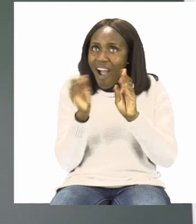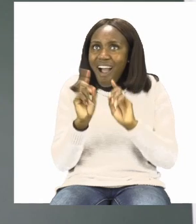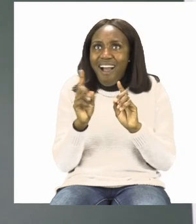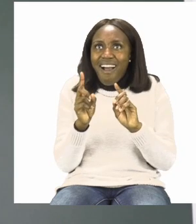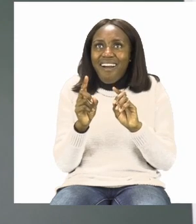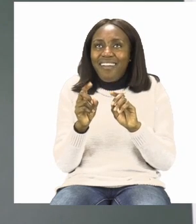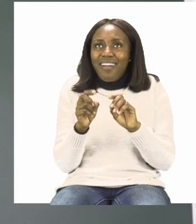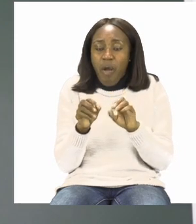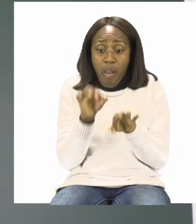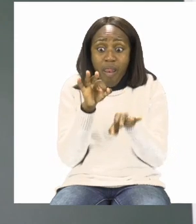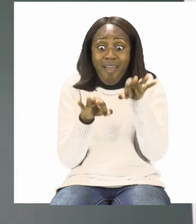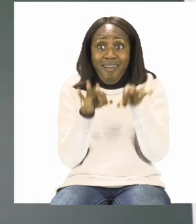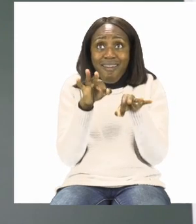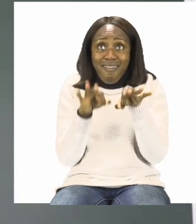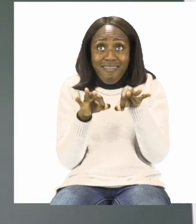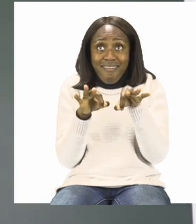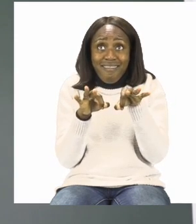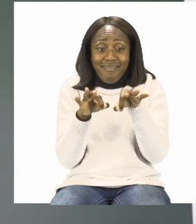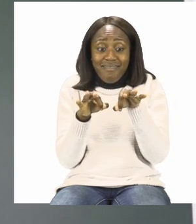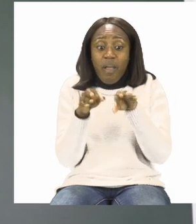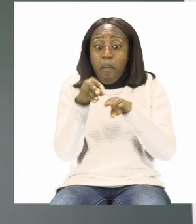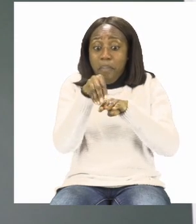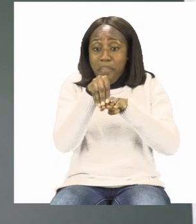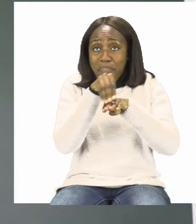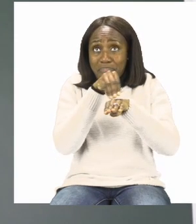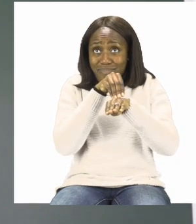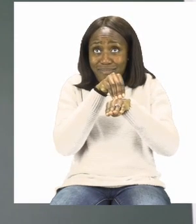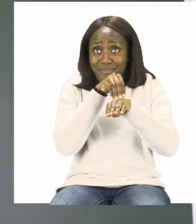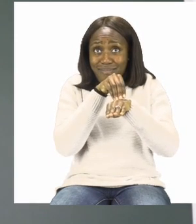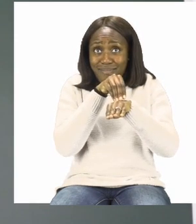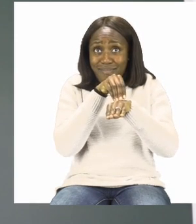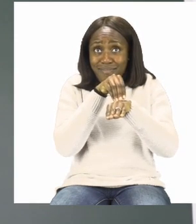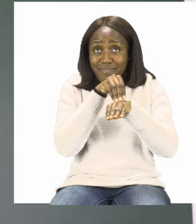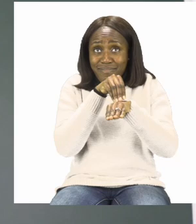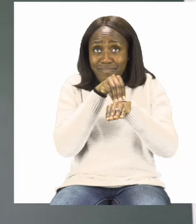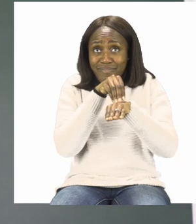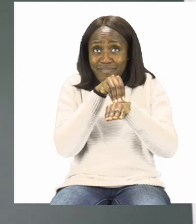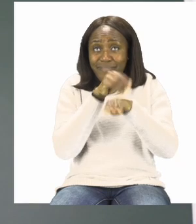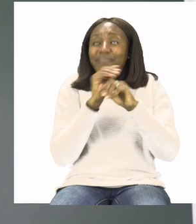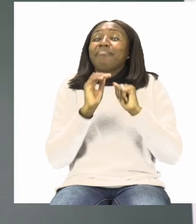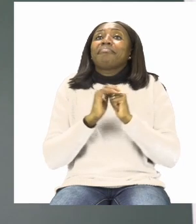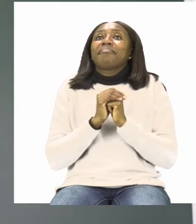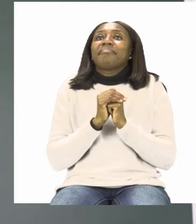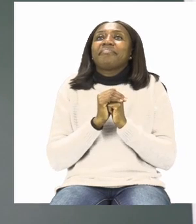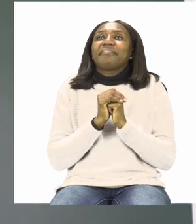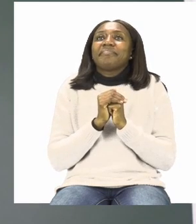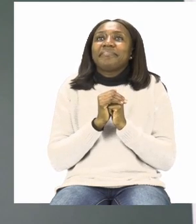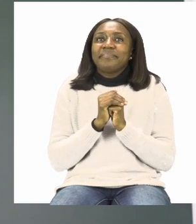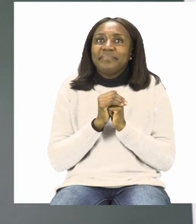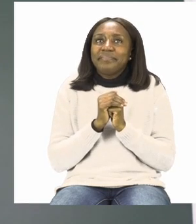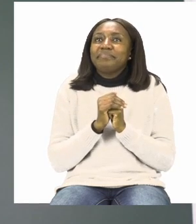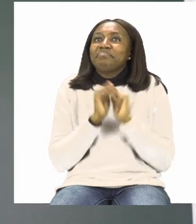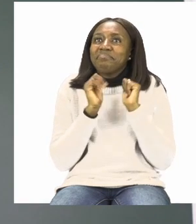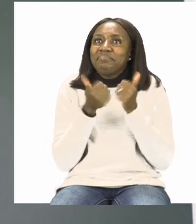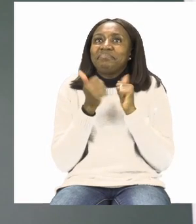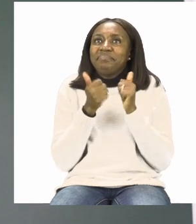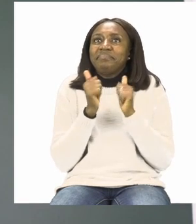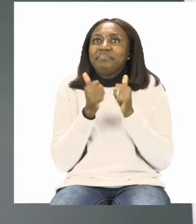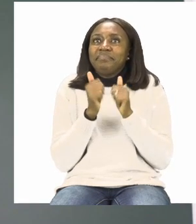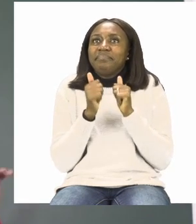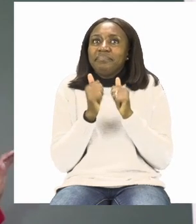No, definitely not. You will put your socks on your feet. Great job,